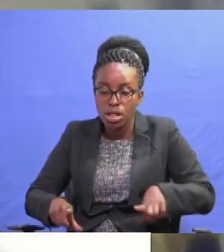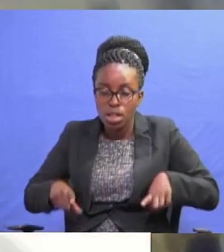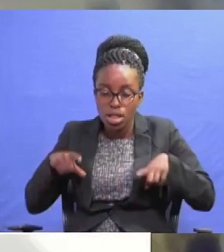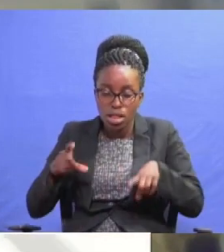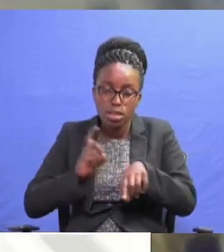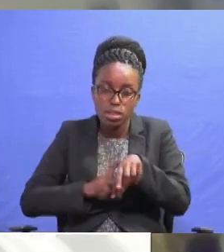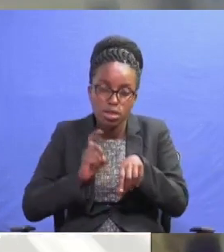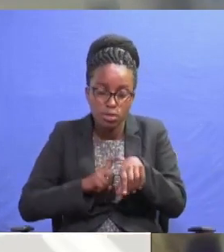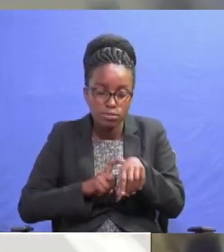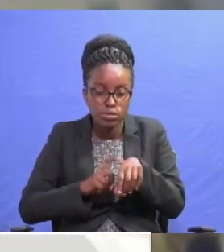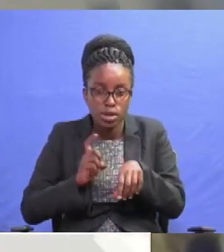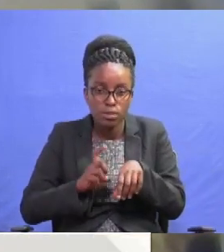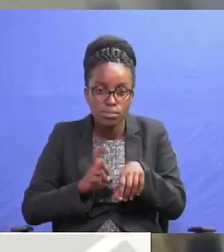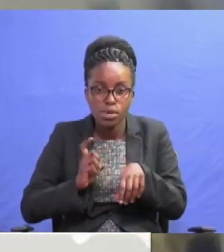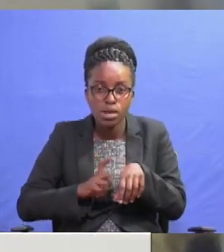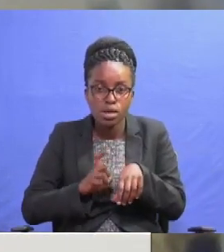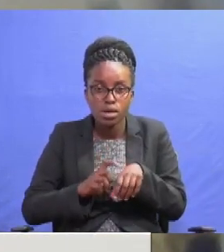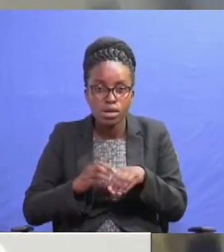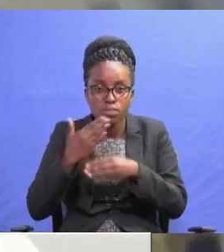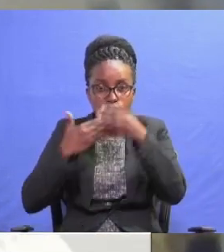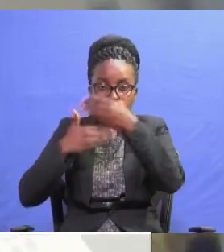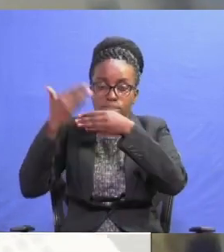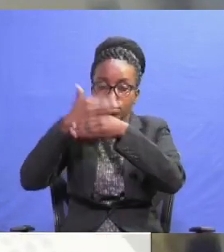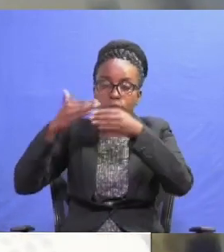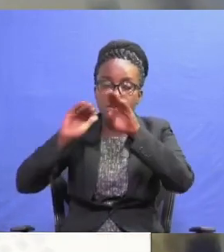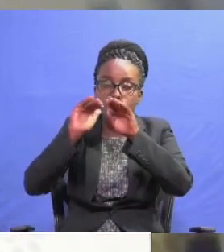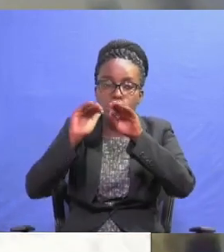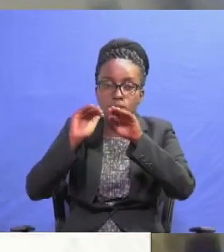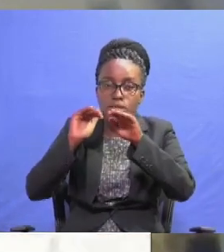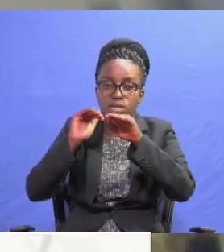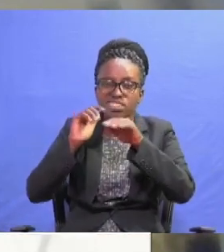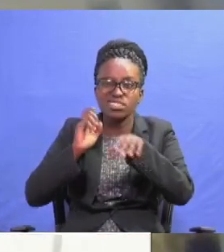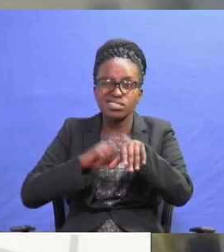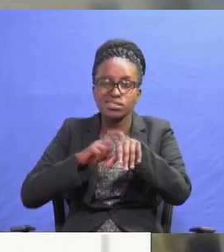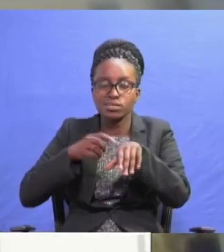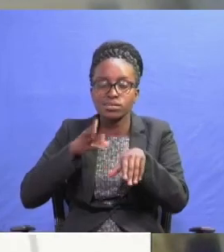options that I don't construct in areas that are going to get flooded.